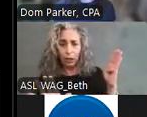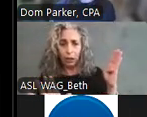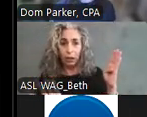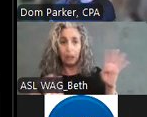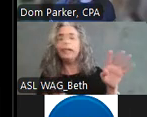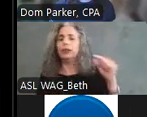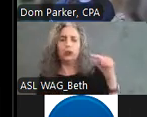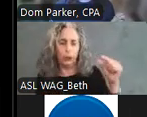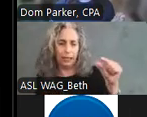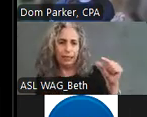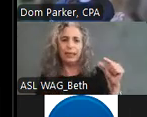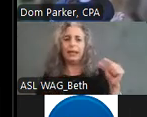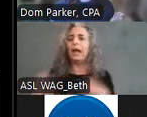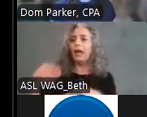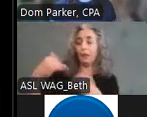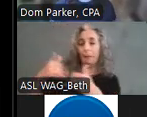green,